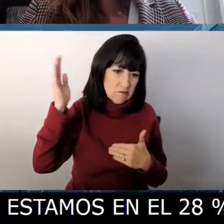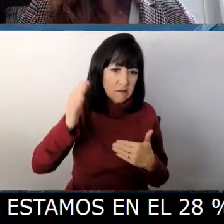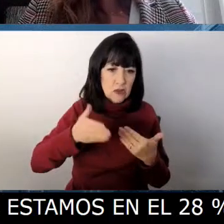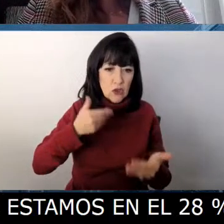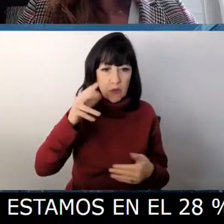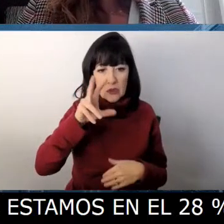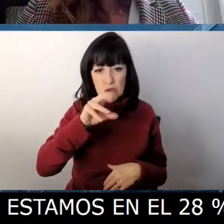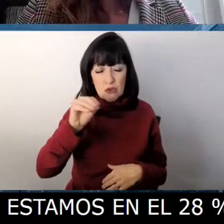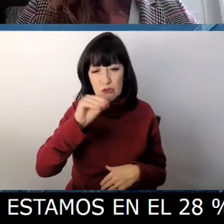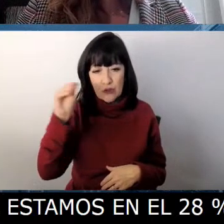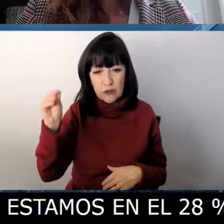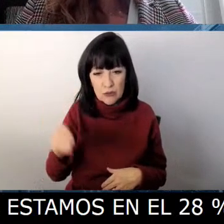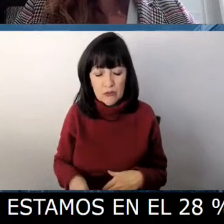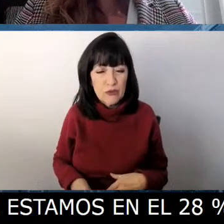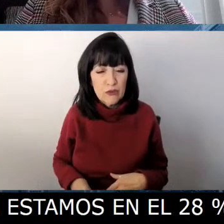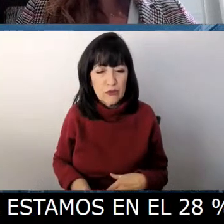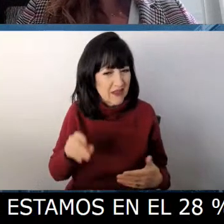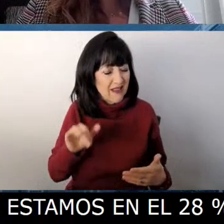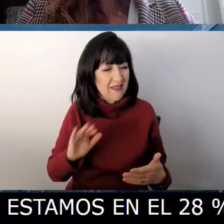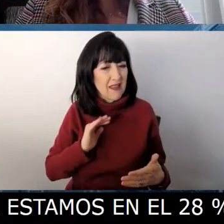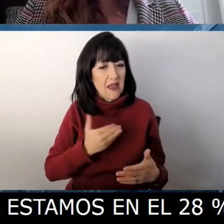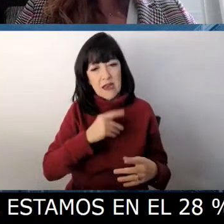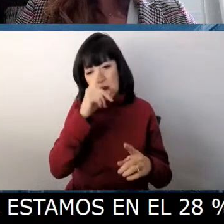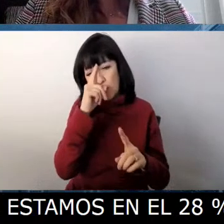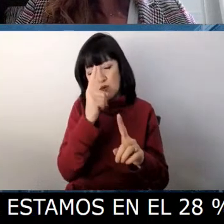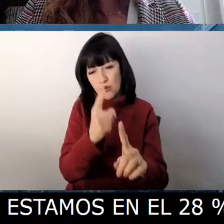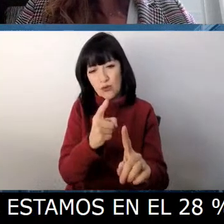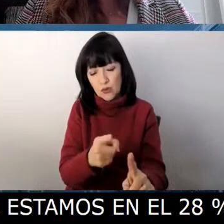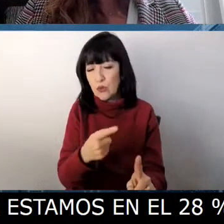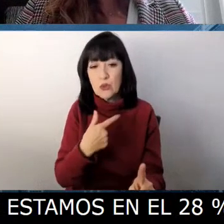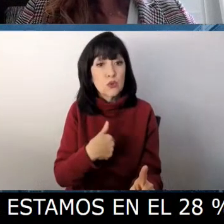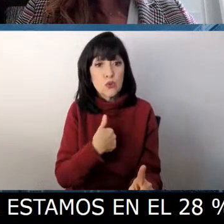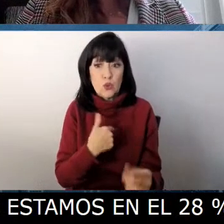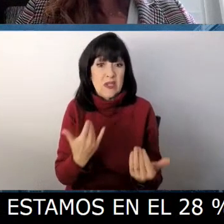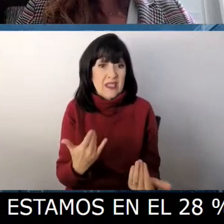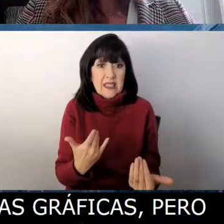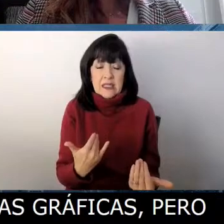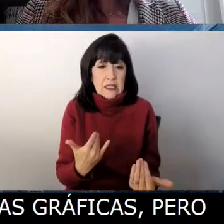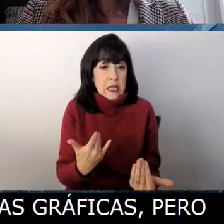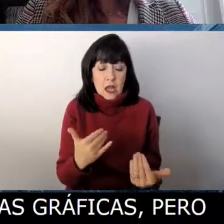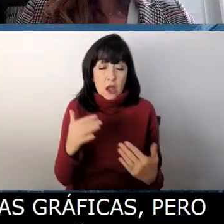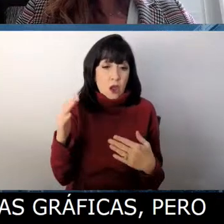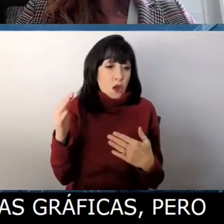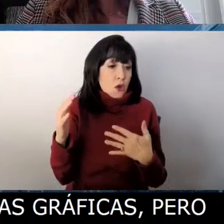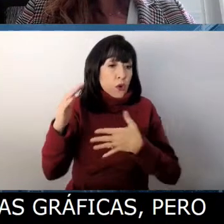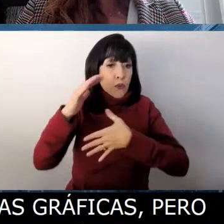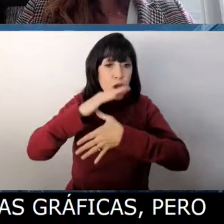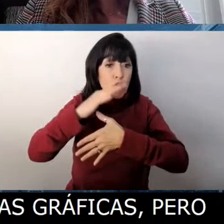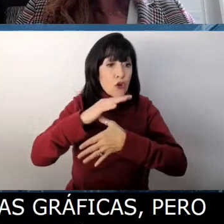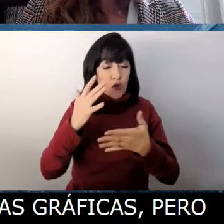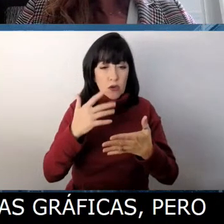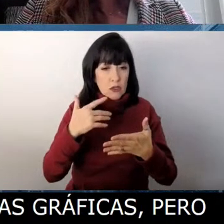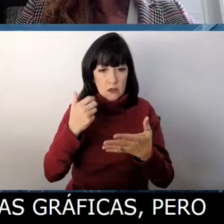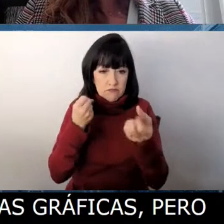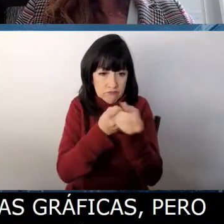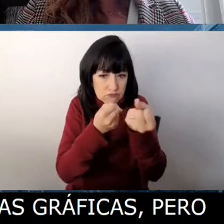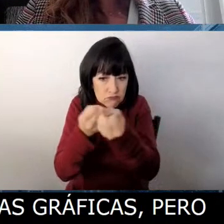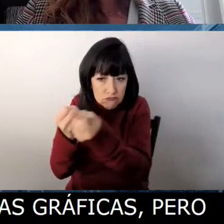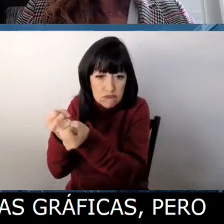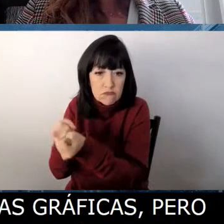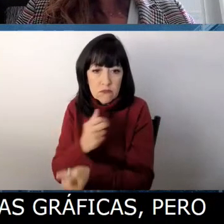days and week as we help the hospitals decompress. I can tell you that these reductions, I think,